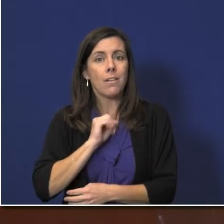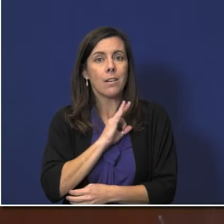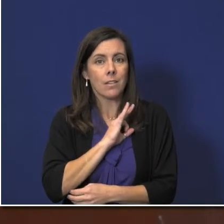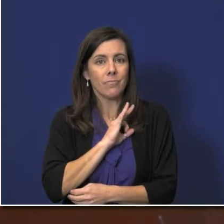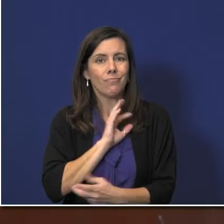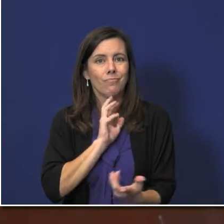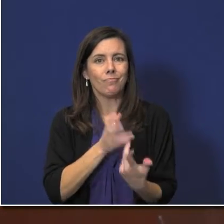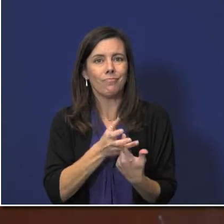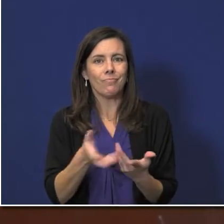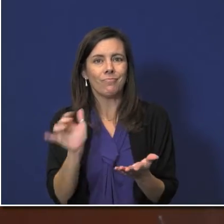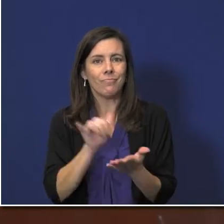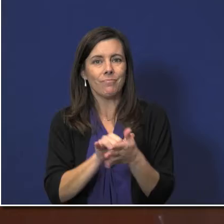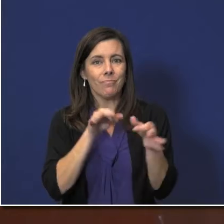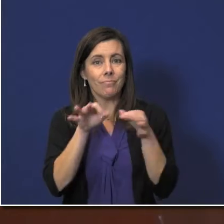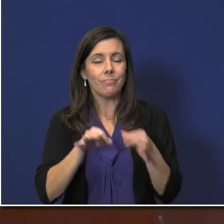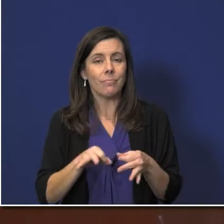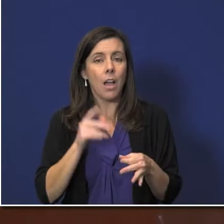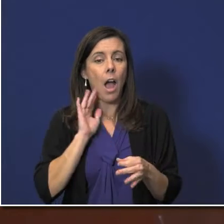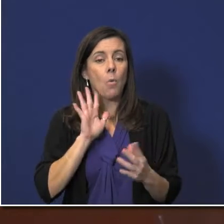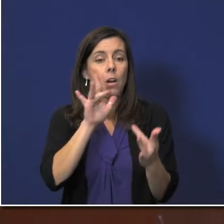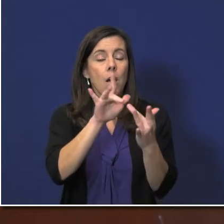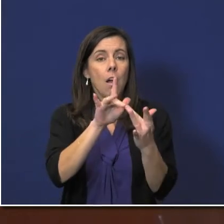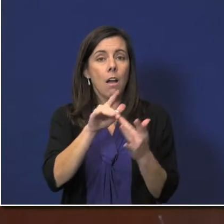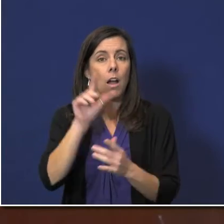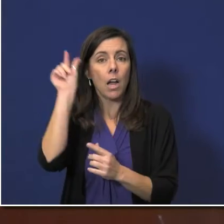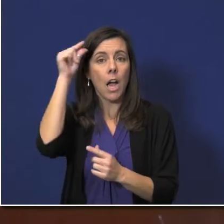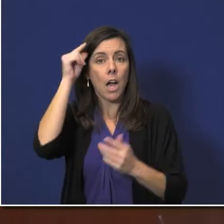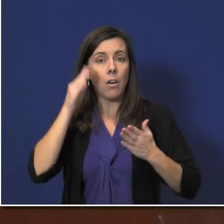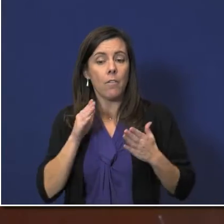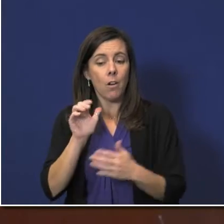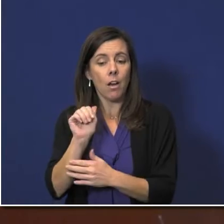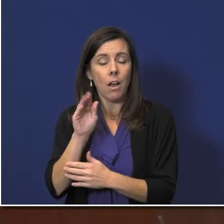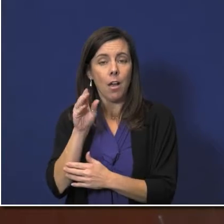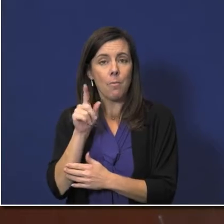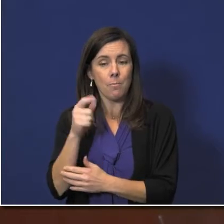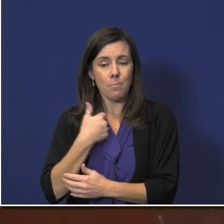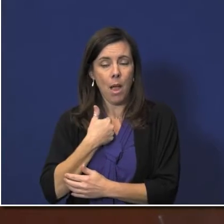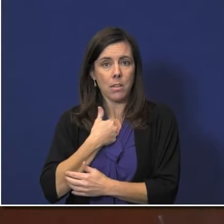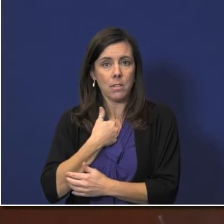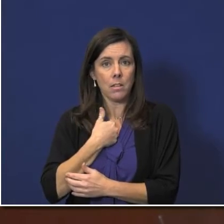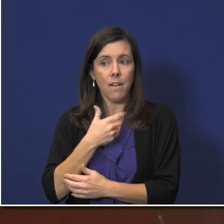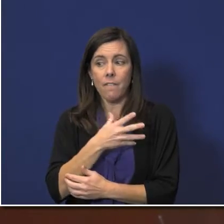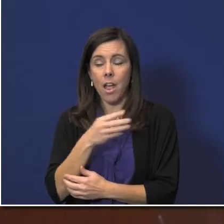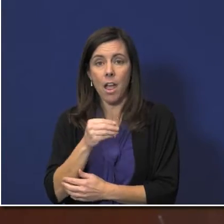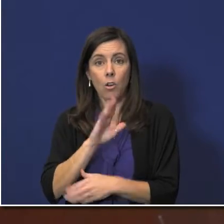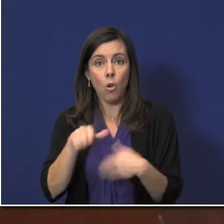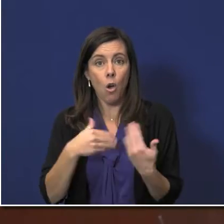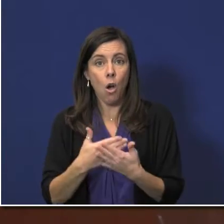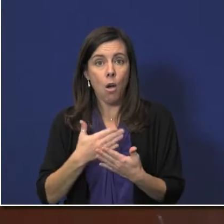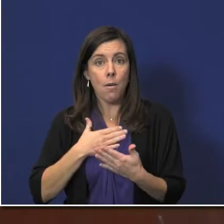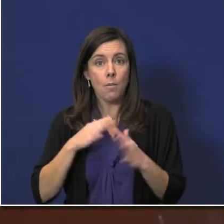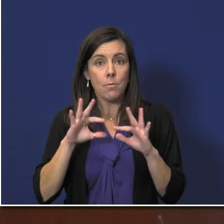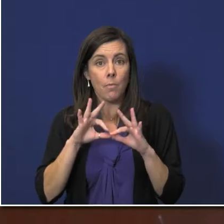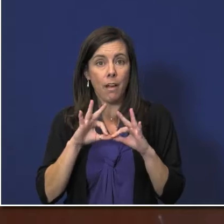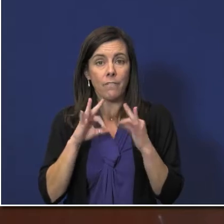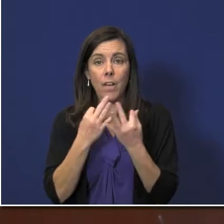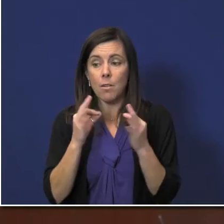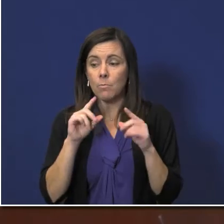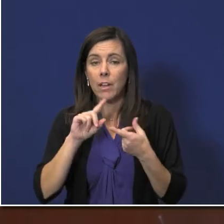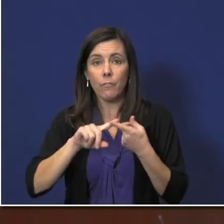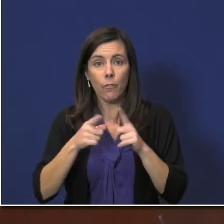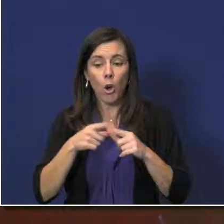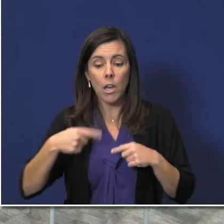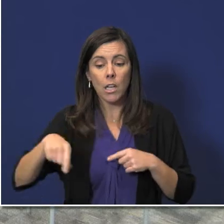description. I will be reaching out to Governor Abbott myself and encouraging my circle of friends to do the same. Thank you. Thank